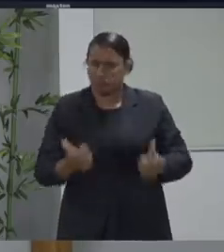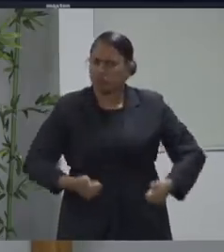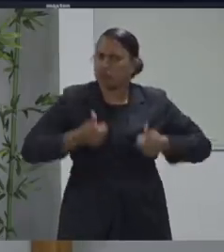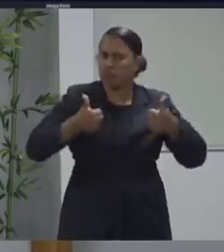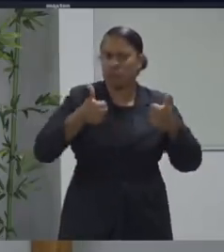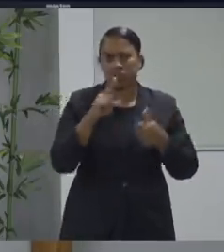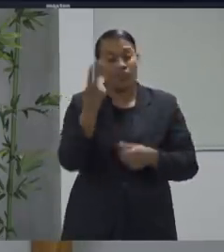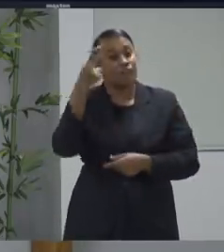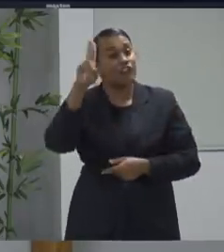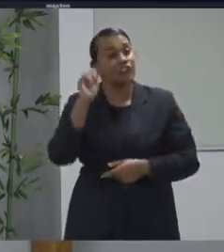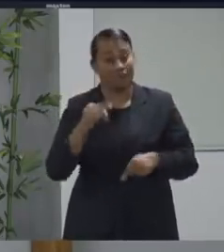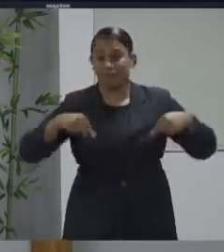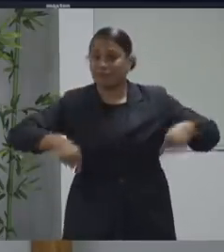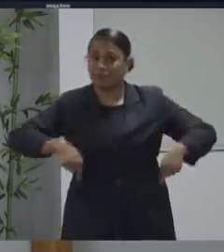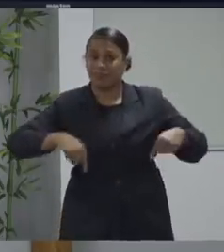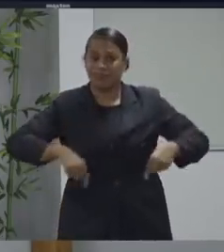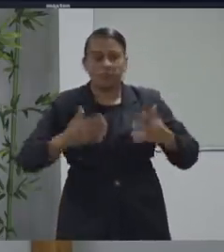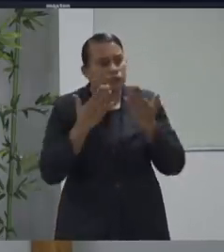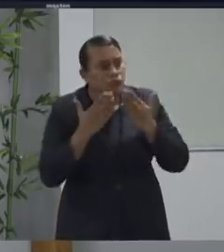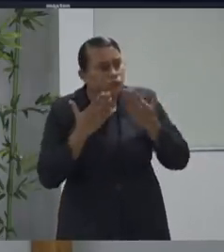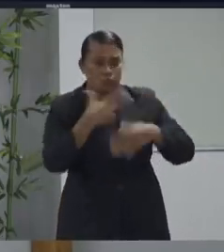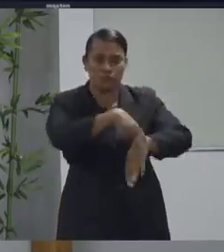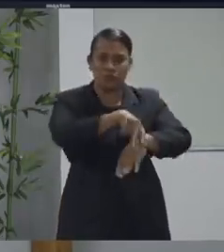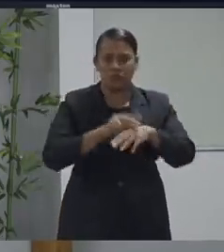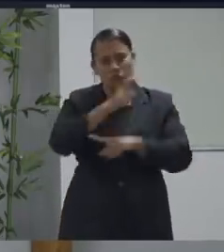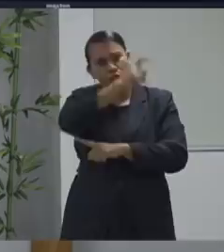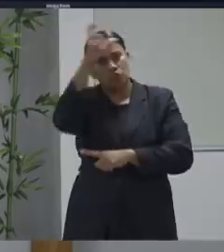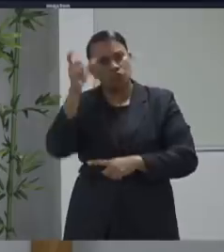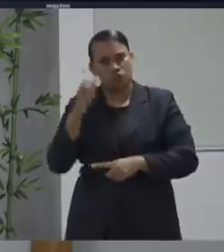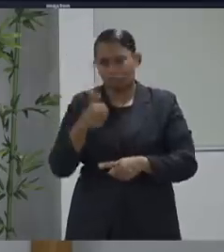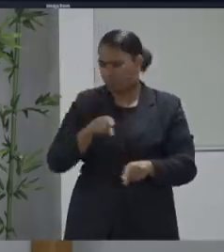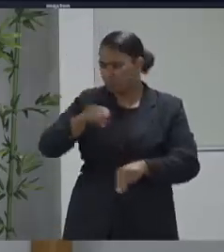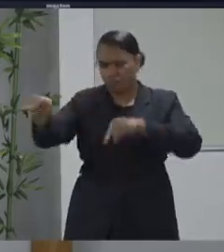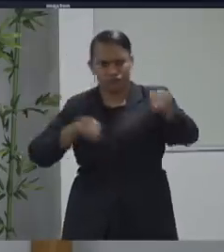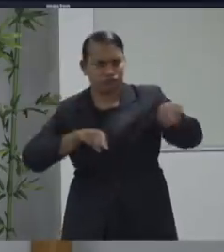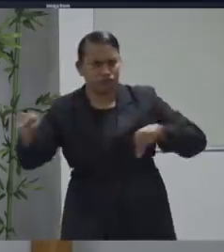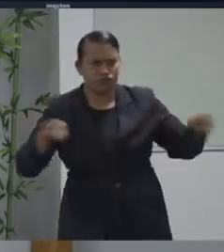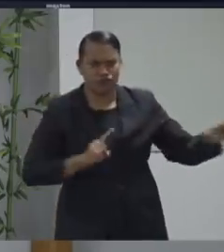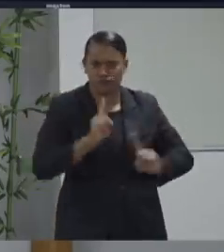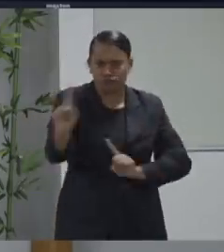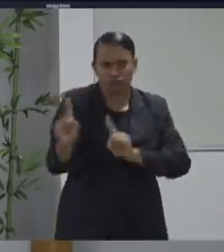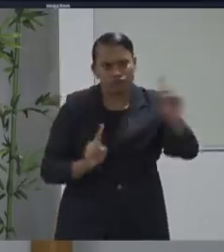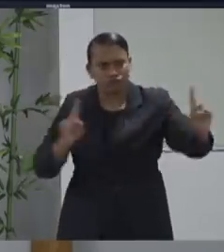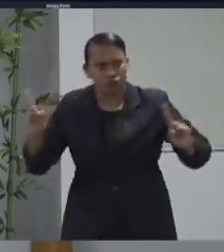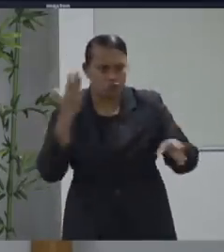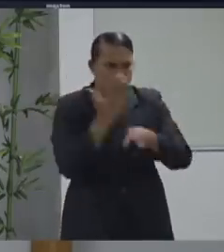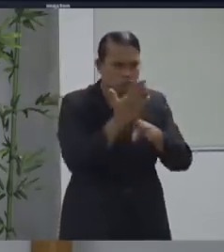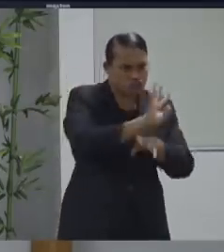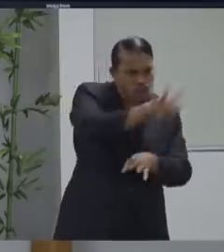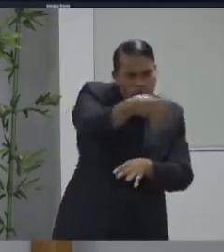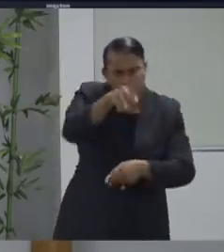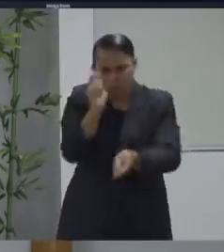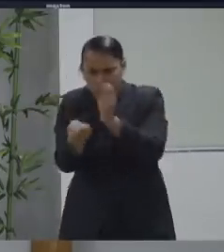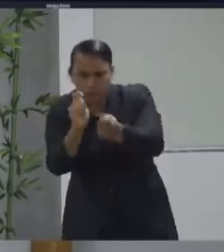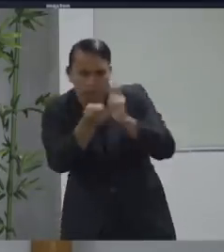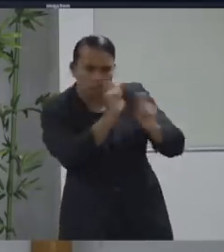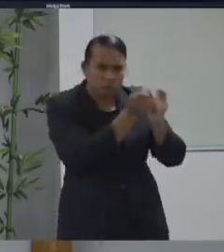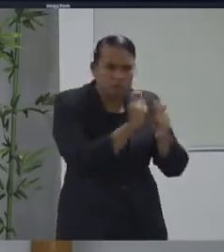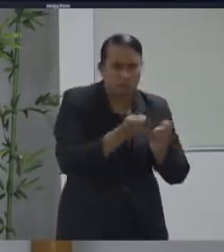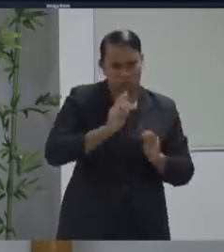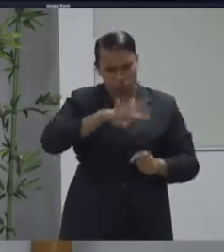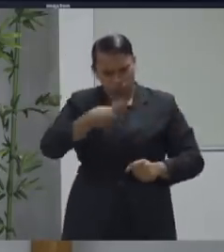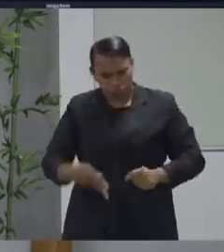thank our nurses and doctors who are out there treating and testing every new patient, sacrificing time with their own